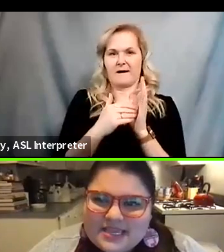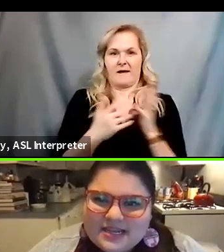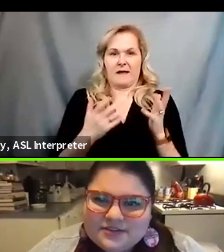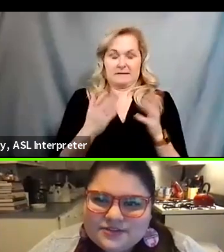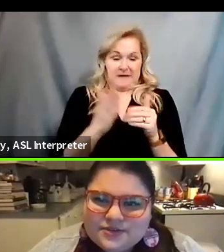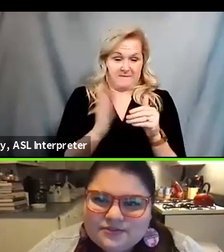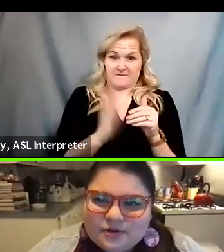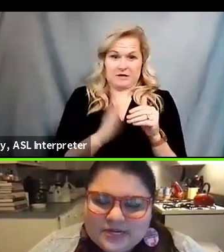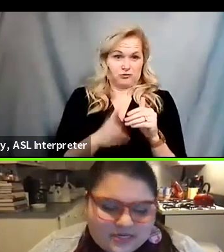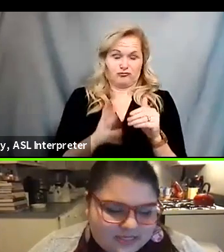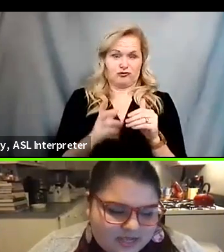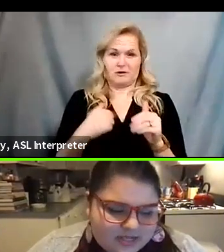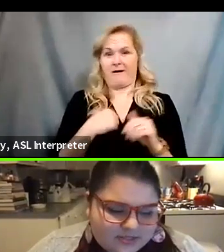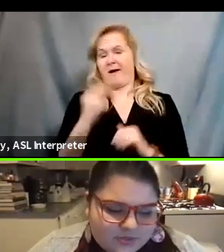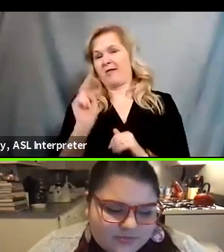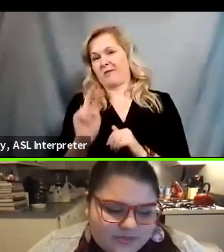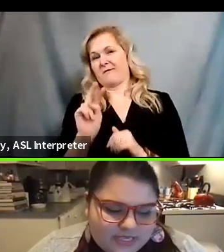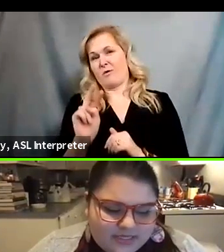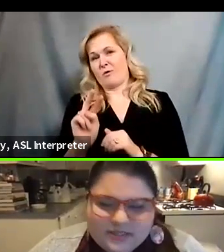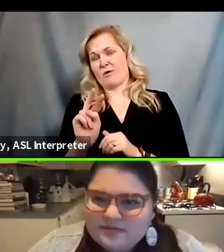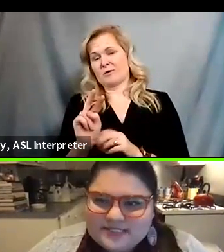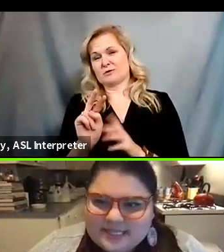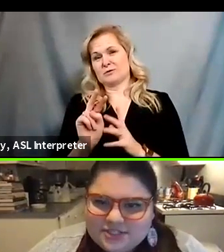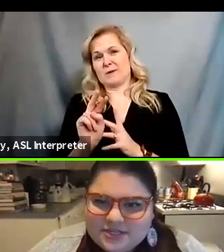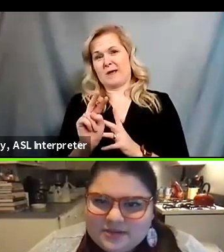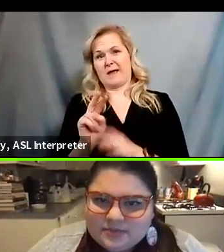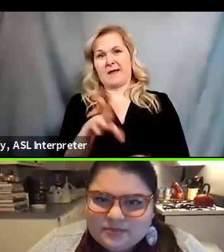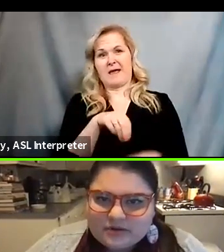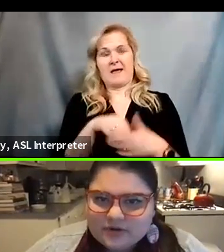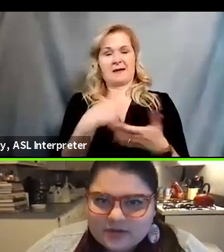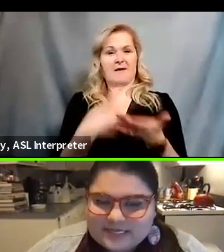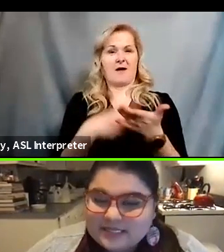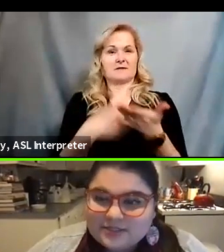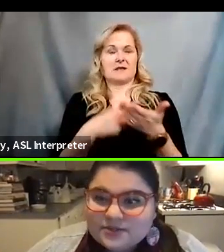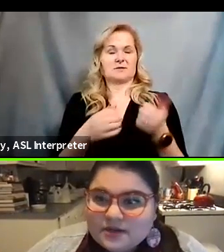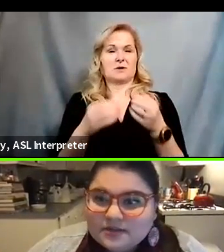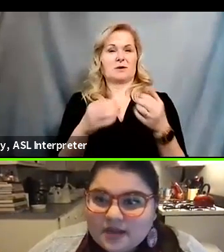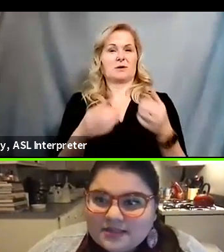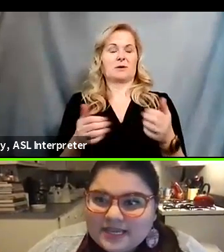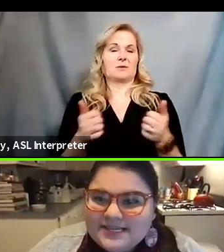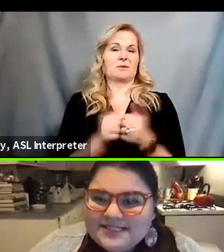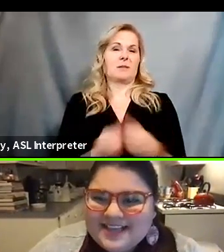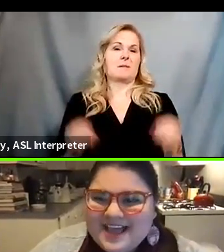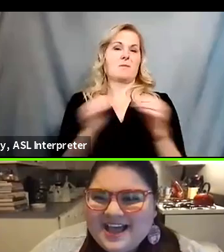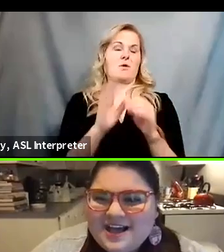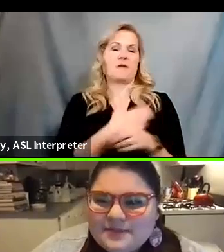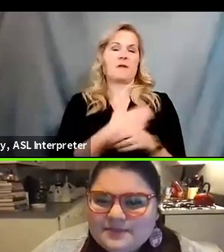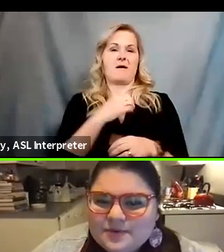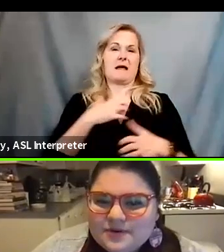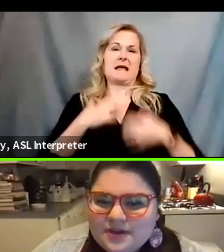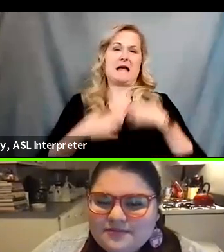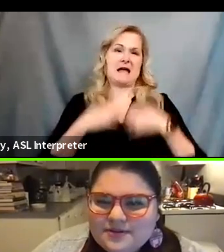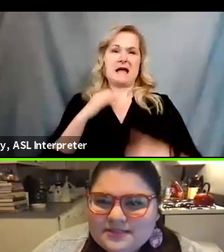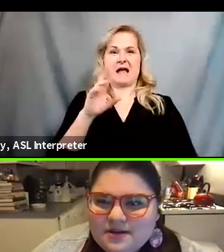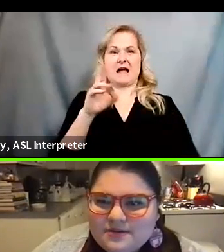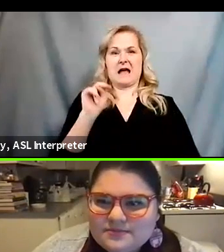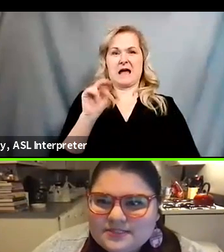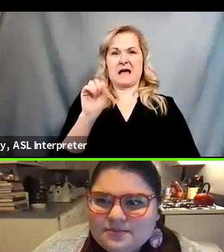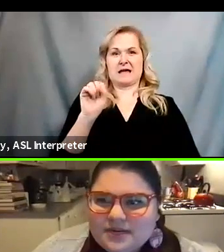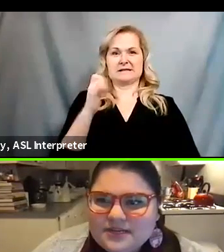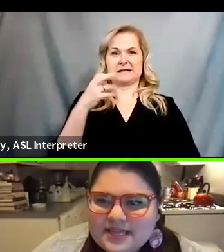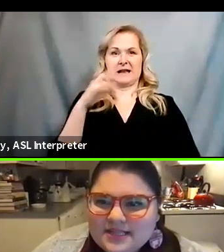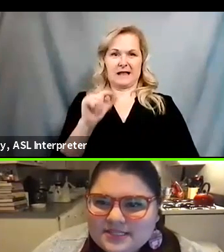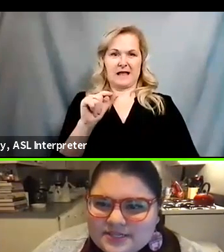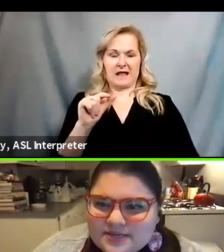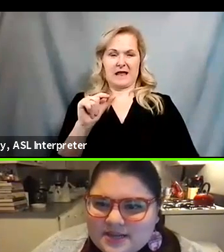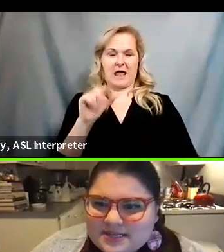today. And I look so forward to being in conversation with more of our Unsettling colleagues, and then more of y'all folks at home. So